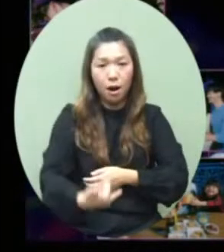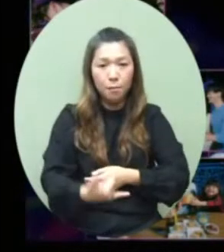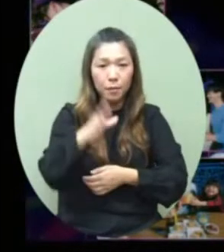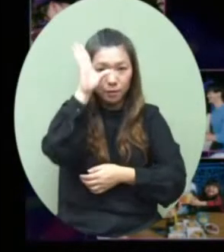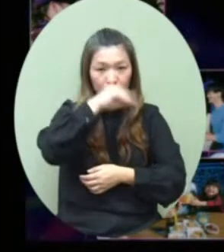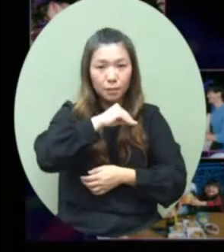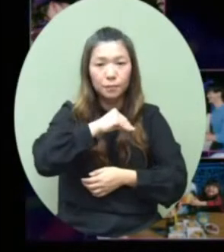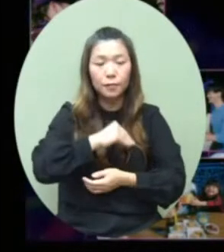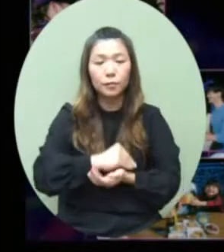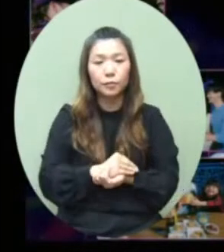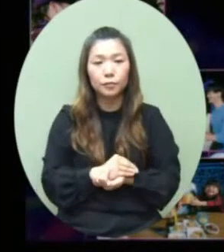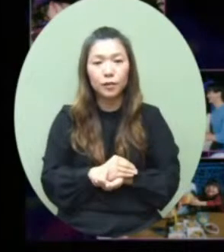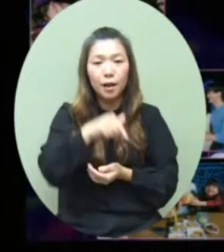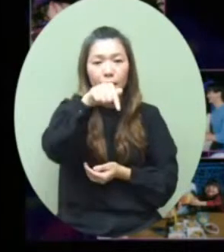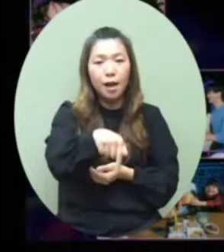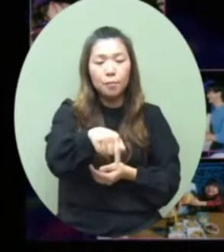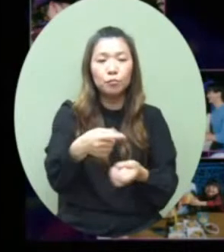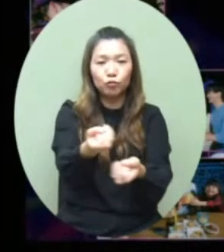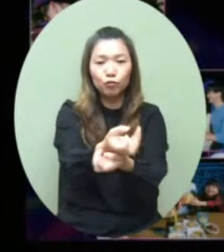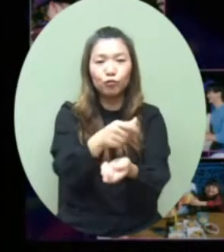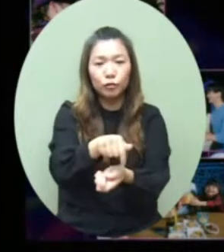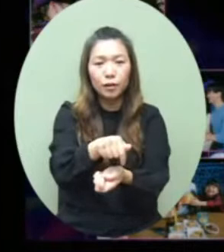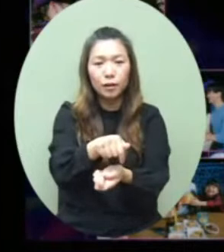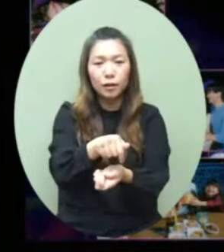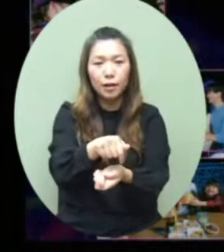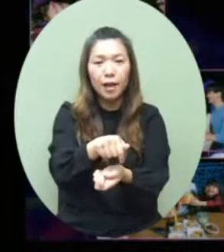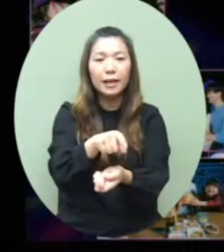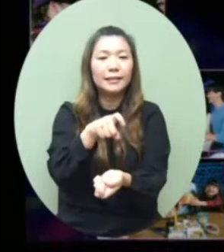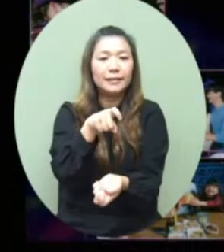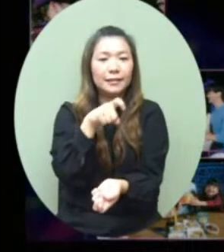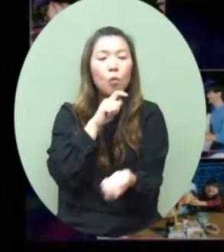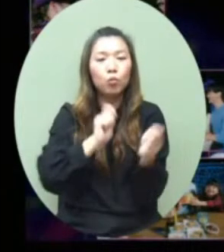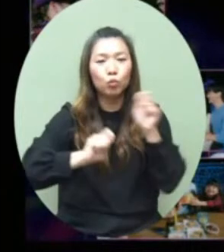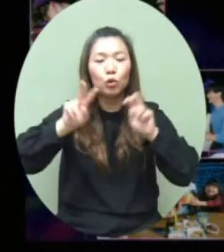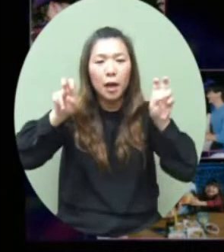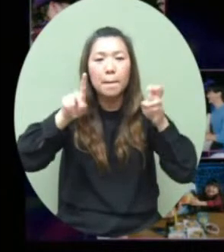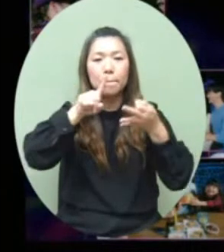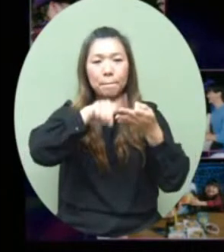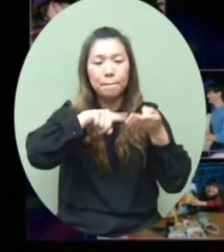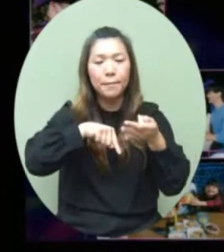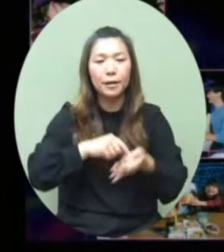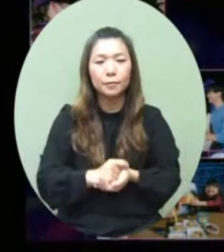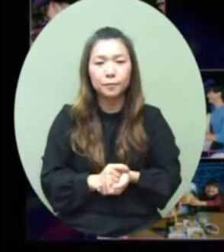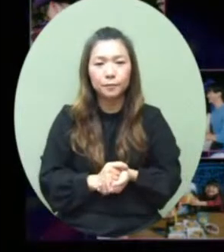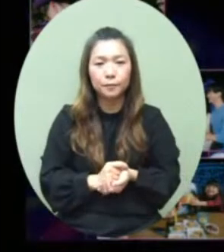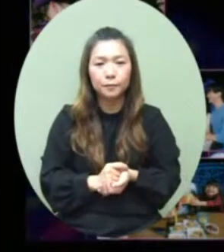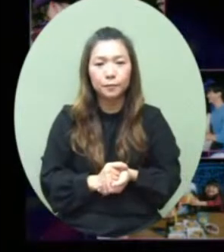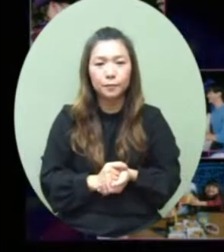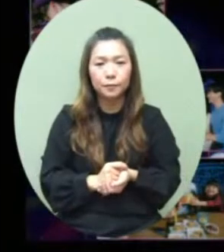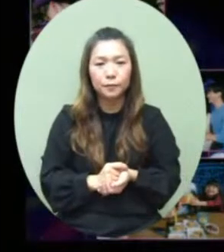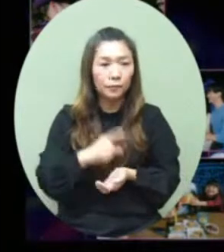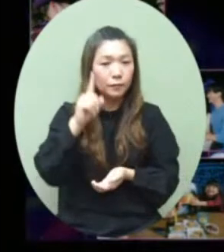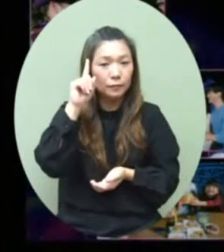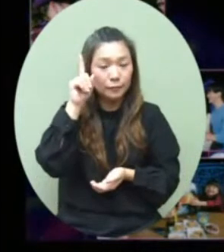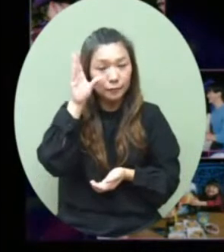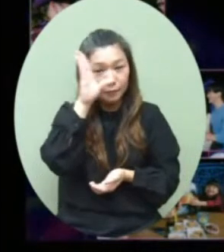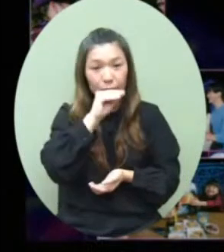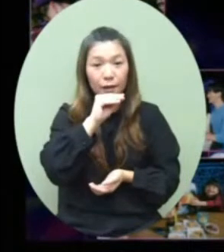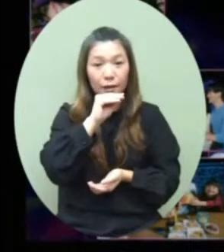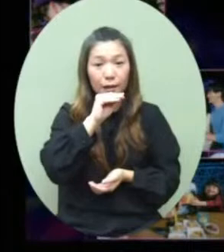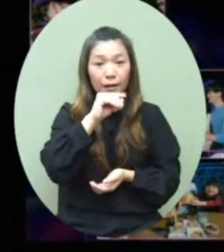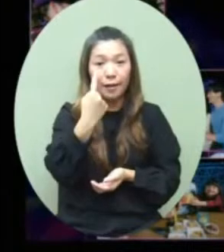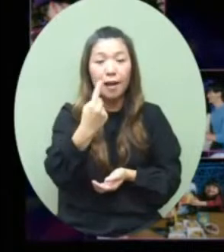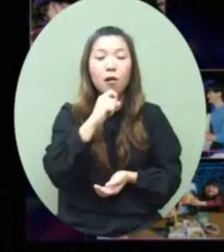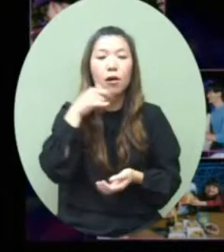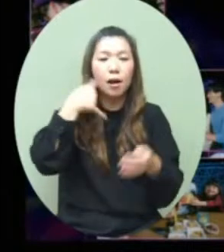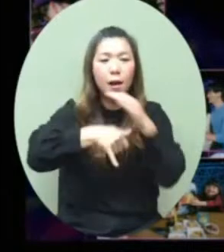Kong. Starting from the 3rd of June, we will organize an event called Chill All